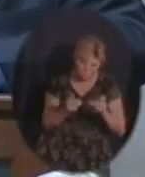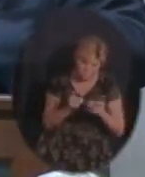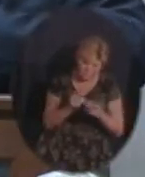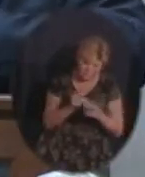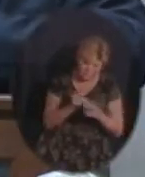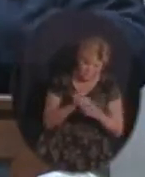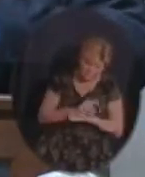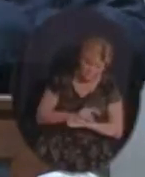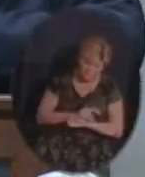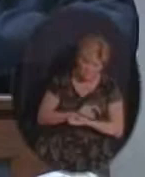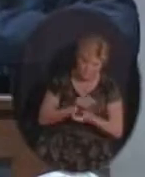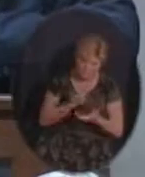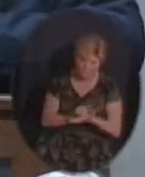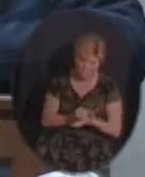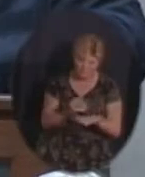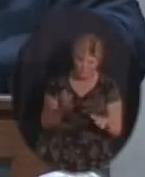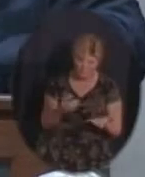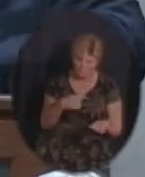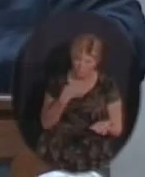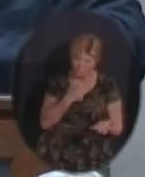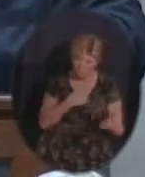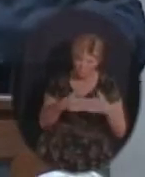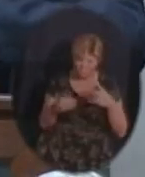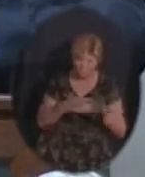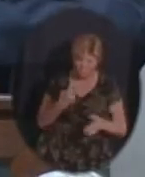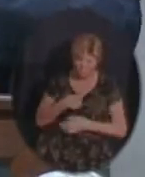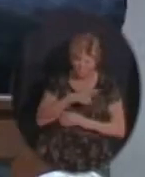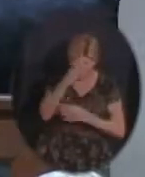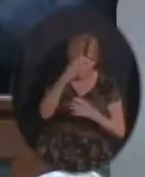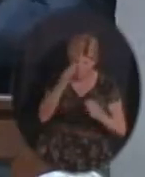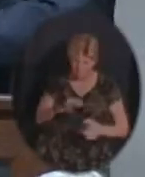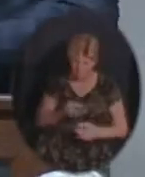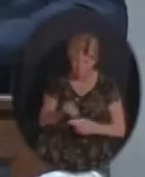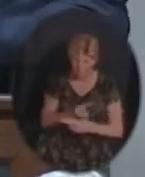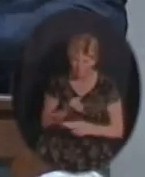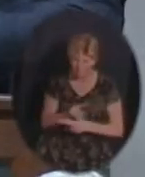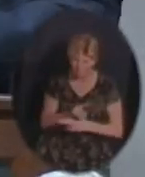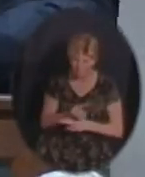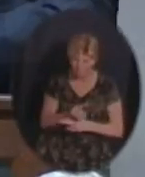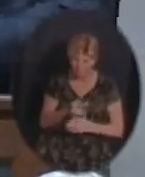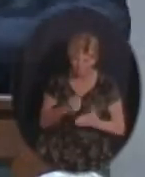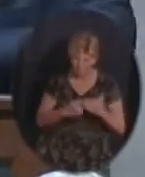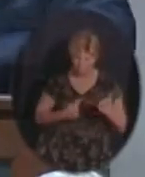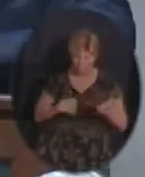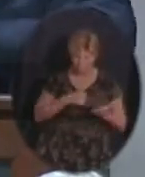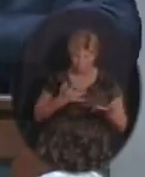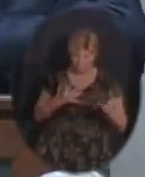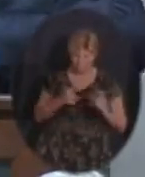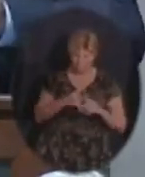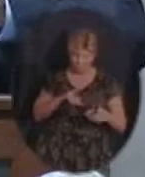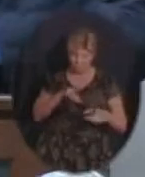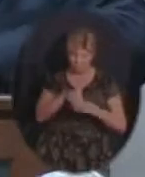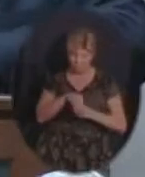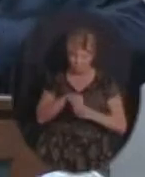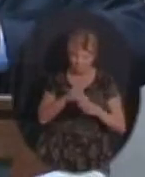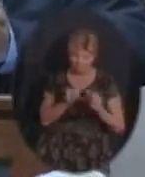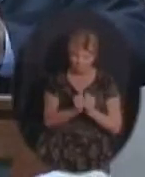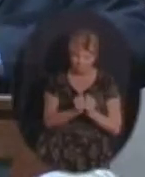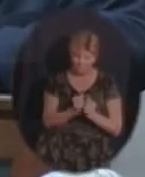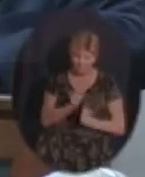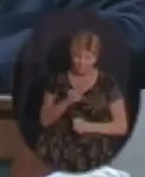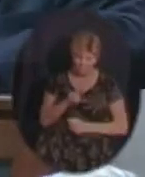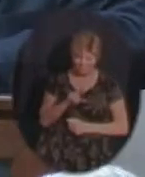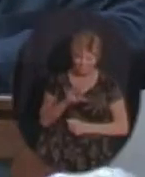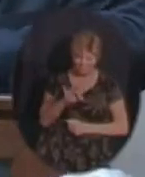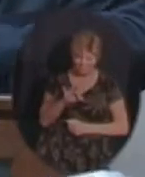mean, the addendum that we've been working on essentially mirrors what we want in the RFP and how they responded. And that's just, you know, you typically